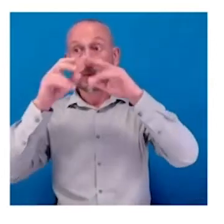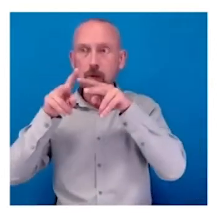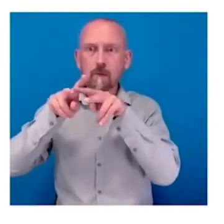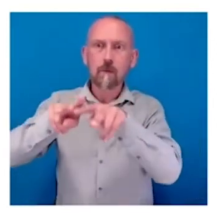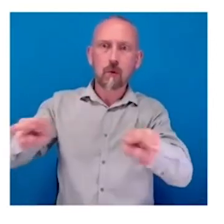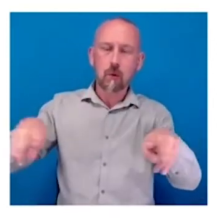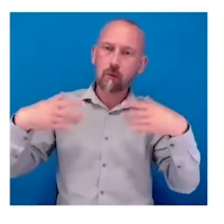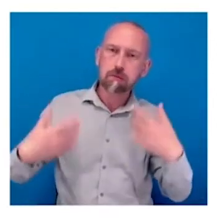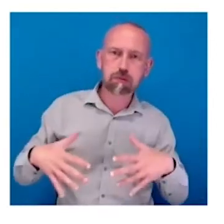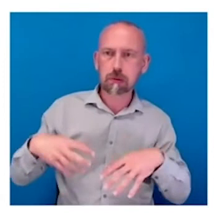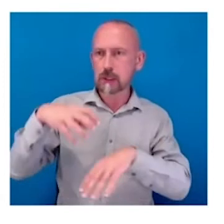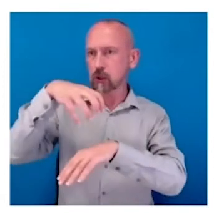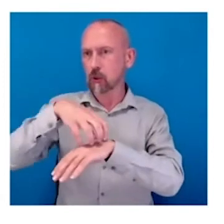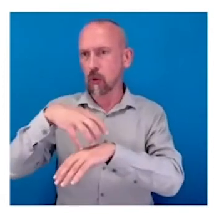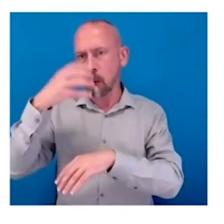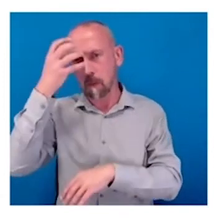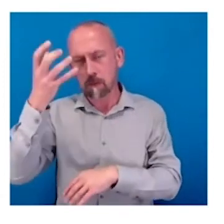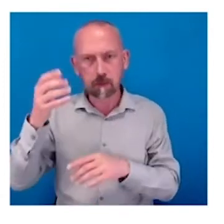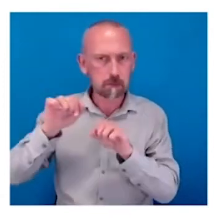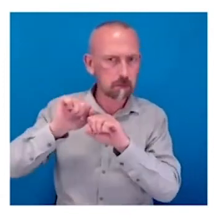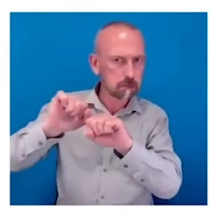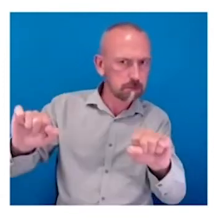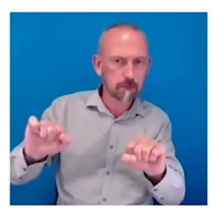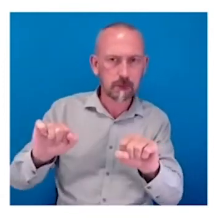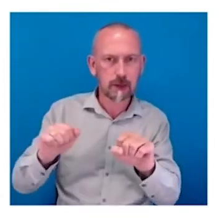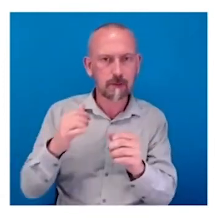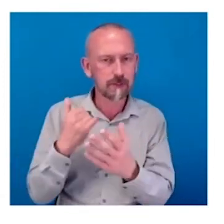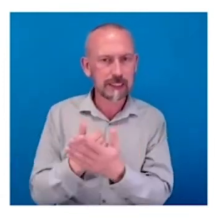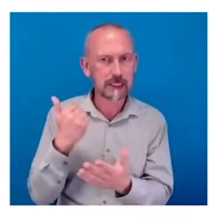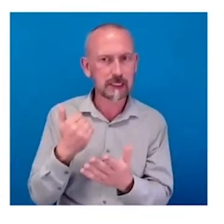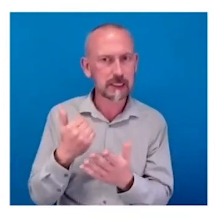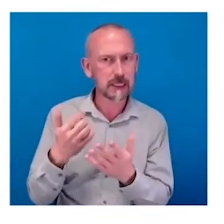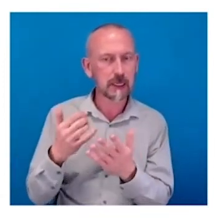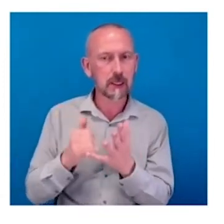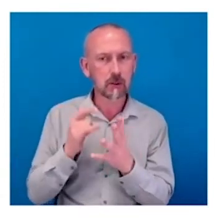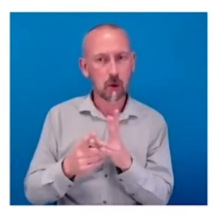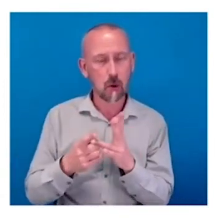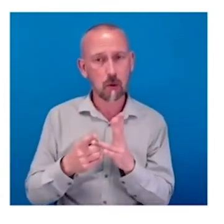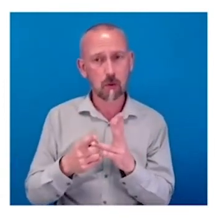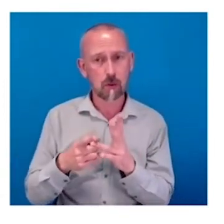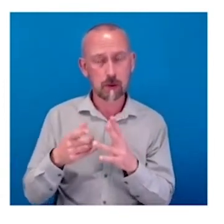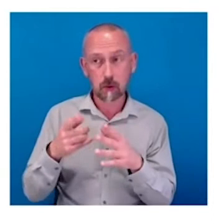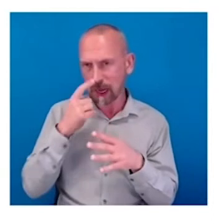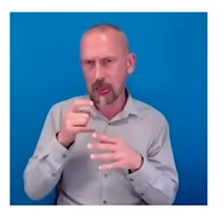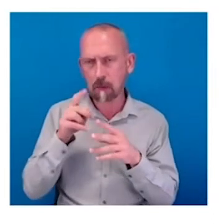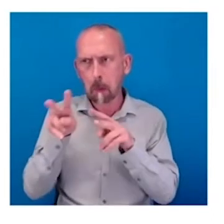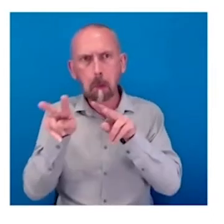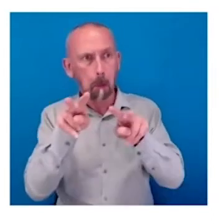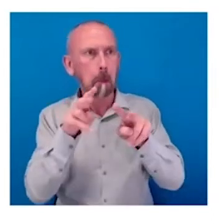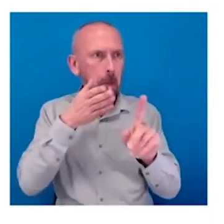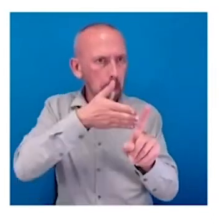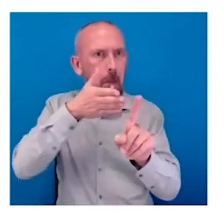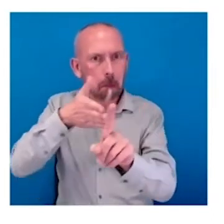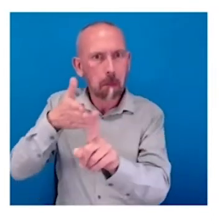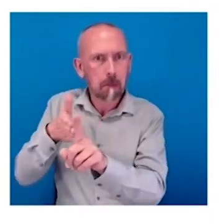Stockholm skyline, to engage with these points of interest in a really immersive way. So, for example, Soundscape can guide